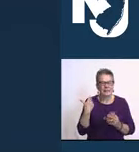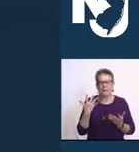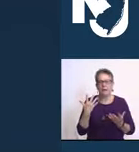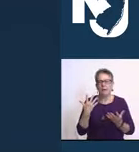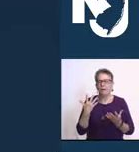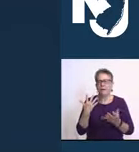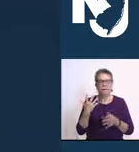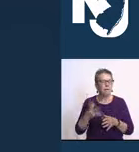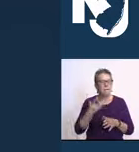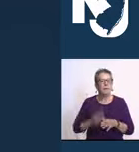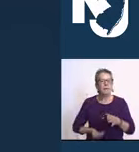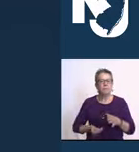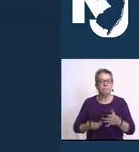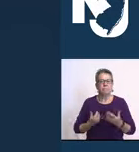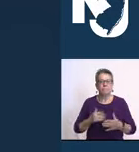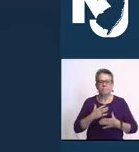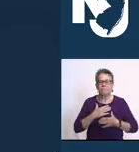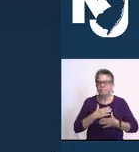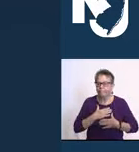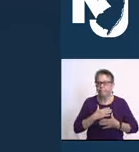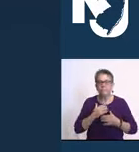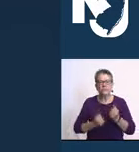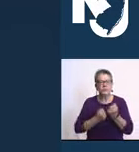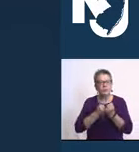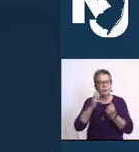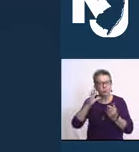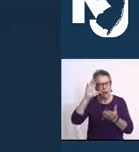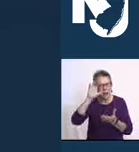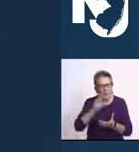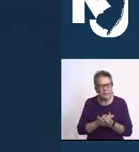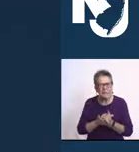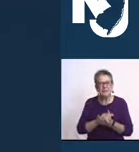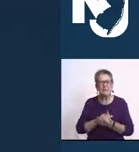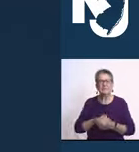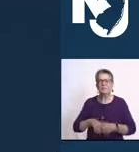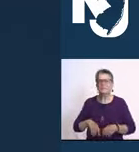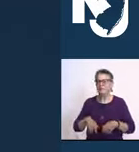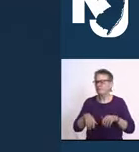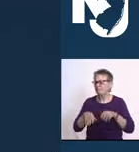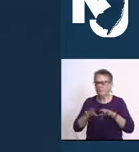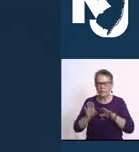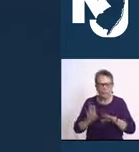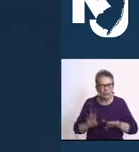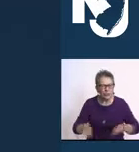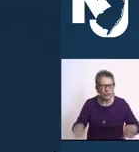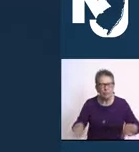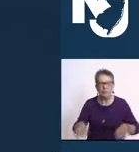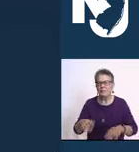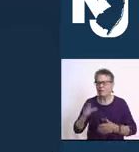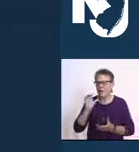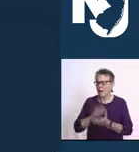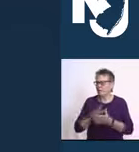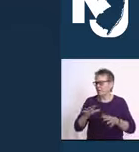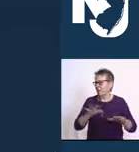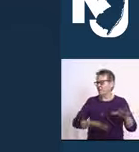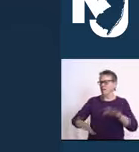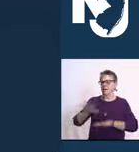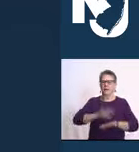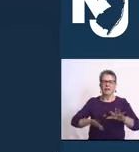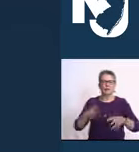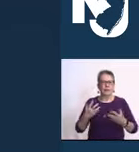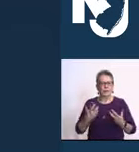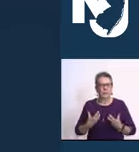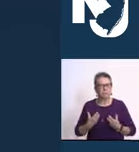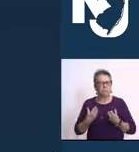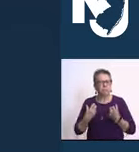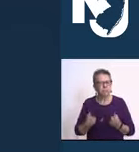her husband, Bill, and I had a call with him this morning, and you can imagine he was stoic, but you can only imagine their daughters, Allie and Elizabeth. She is